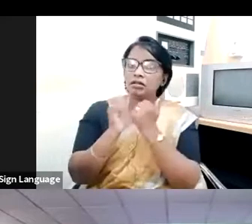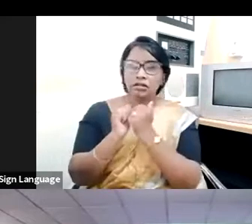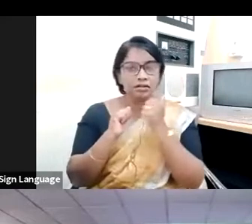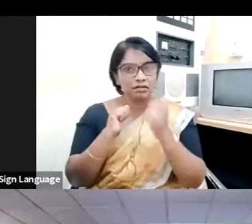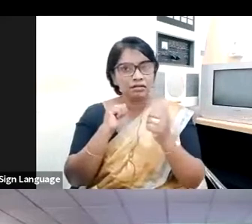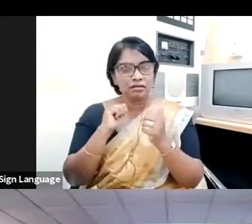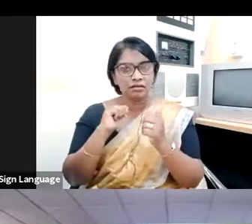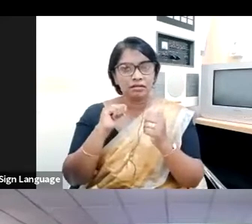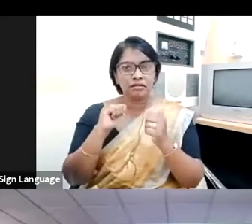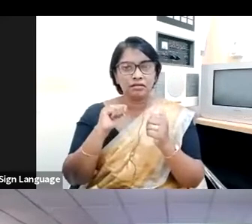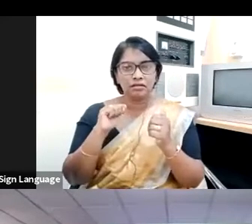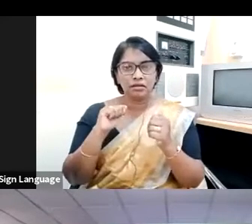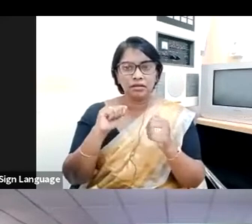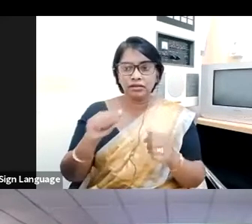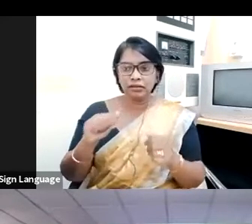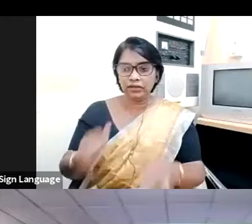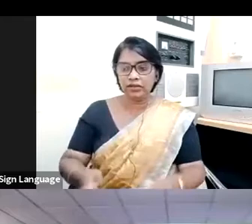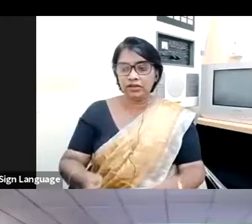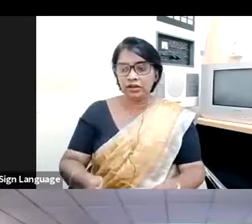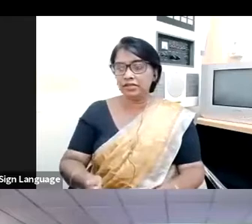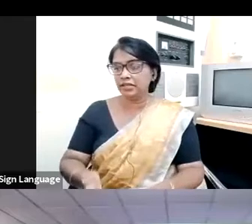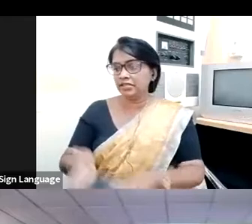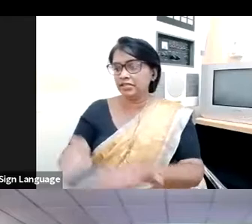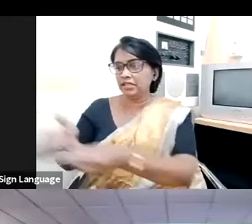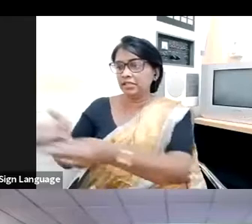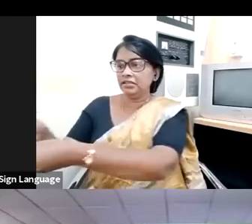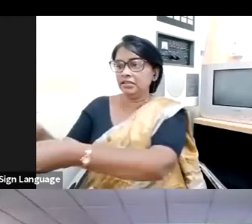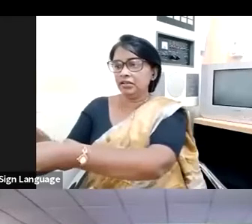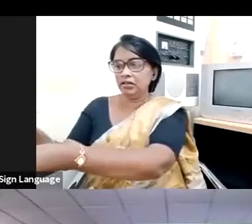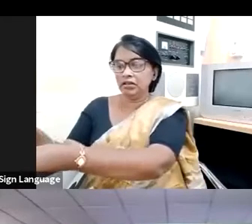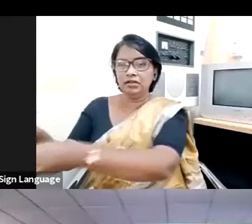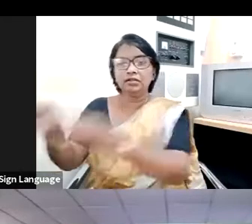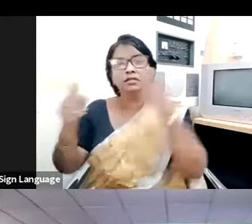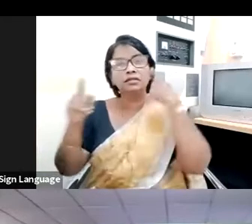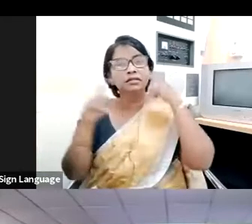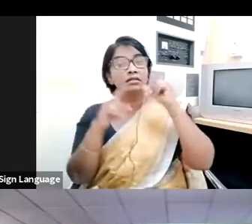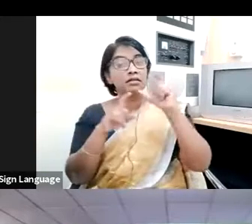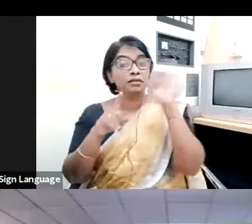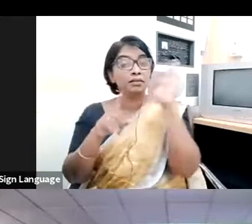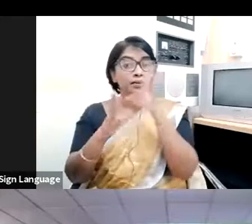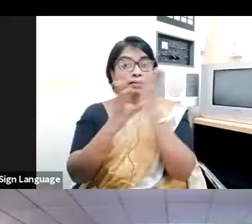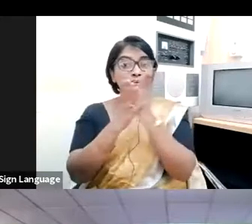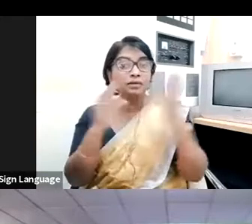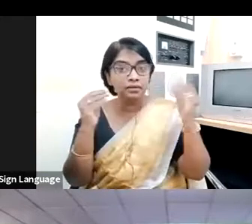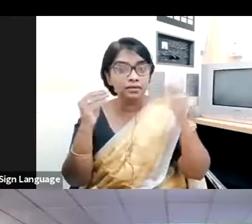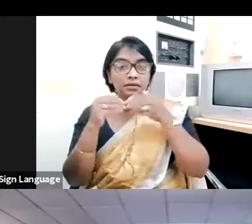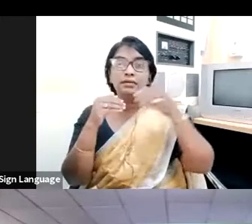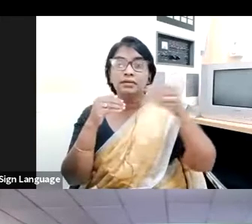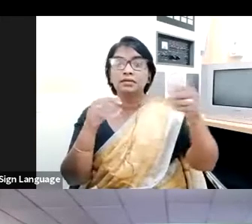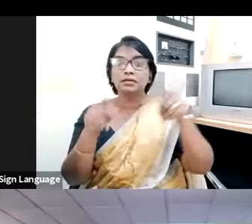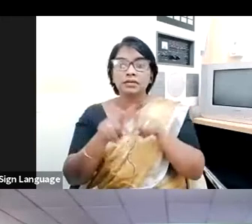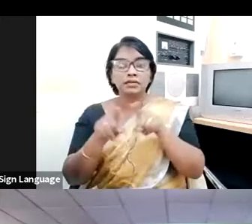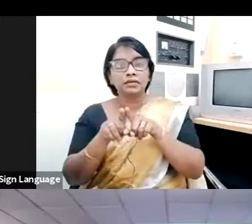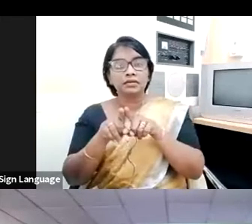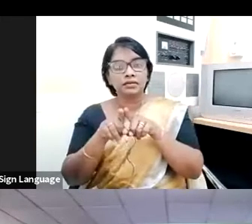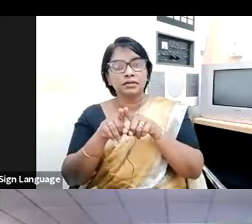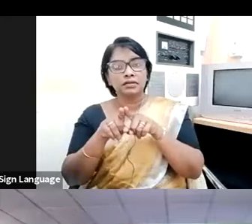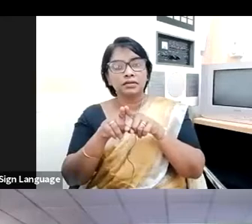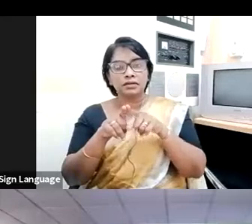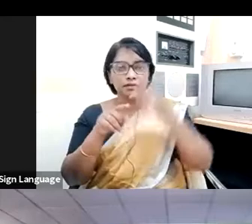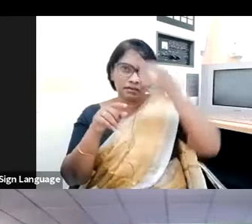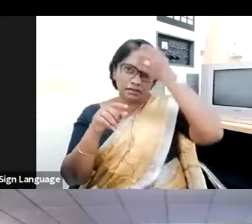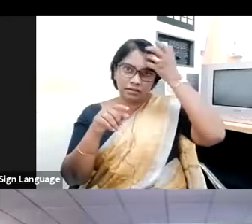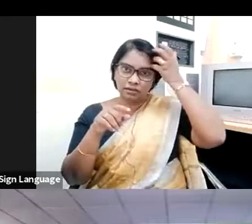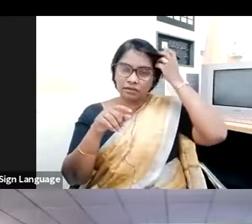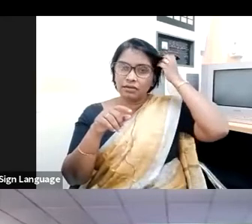emission reductions targets. I would also invite businesses to join tomorrow's launch of the Net Zero Standard. It'll provide some guidance on